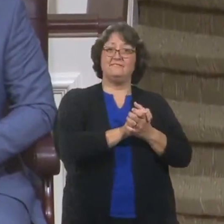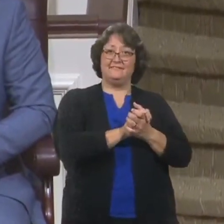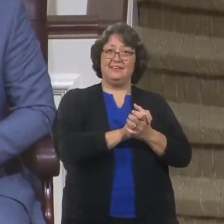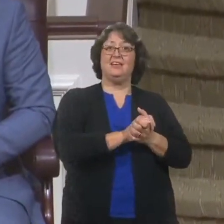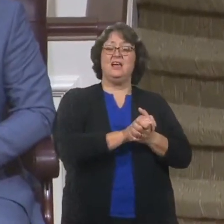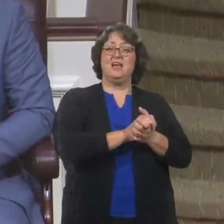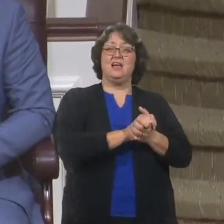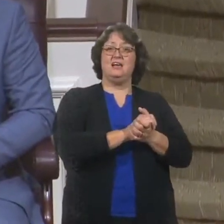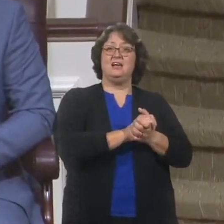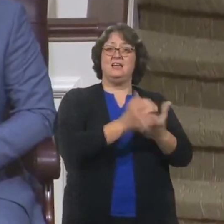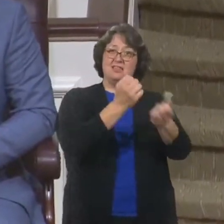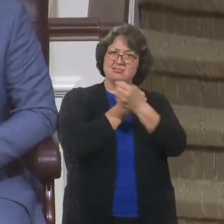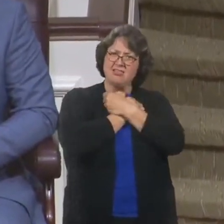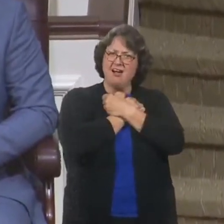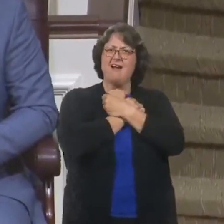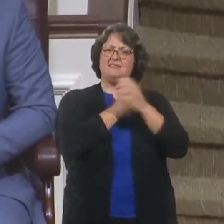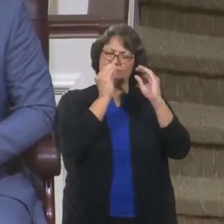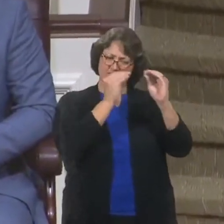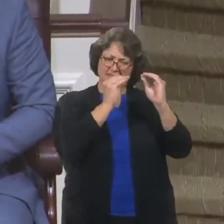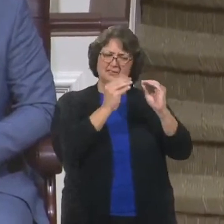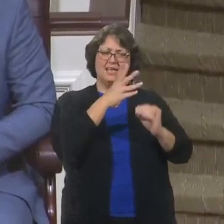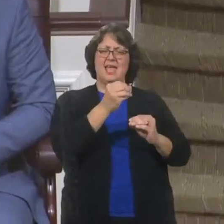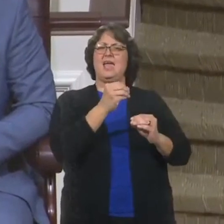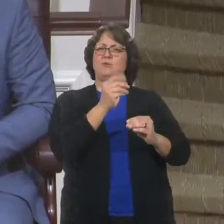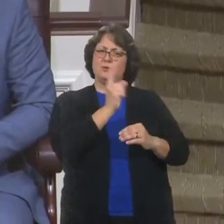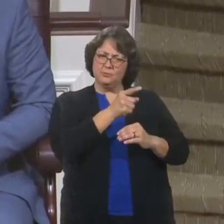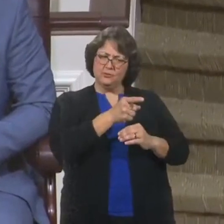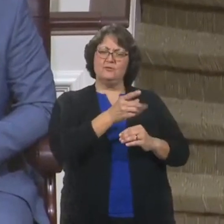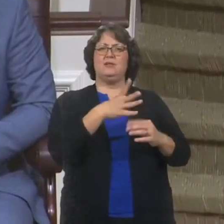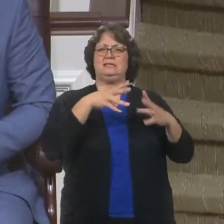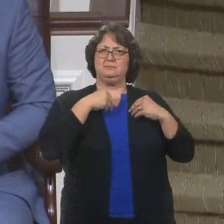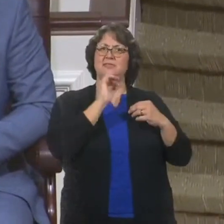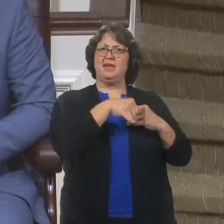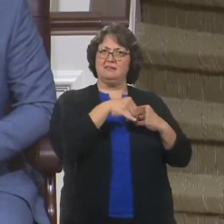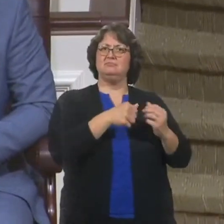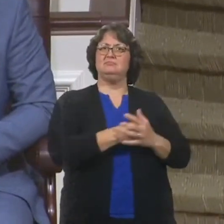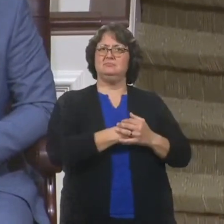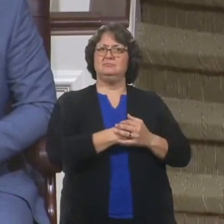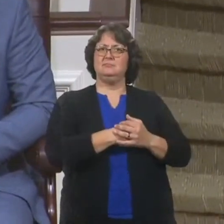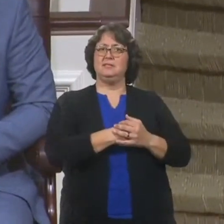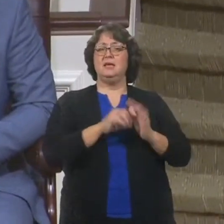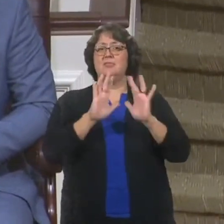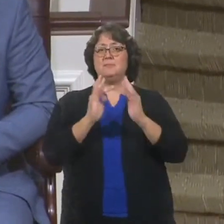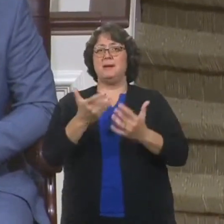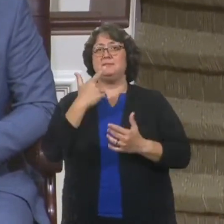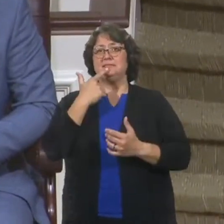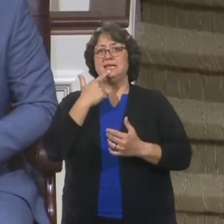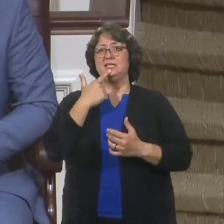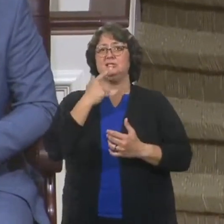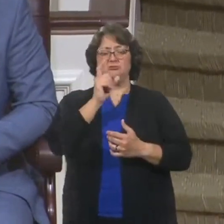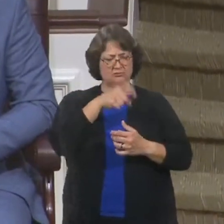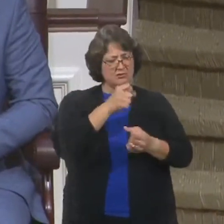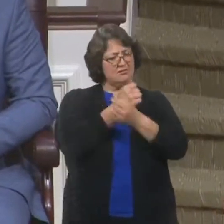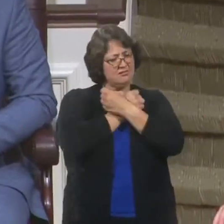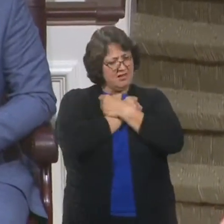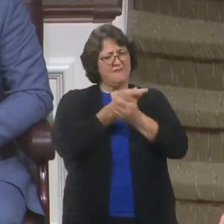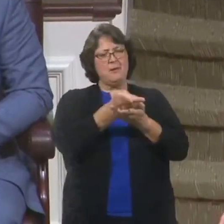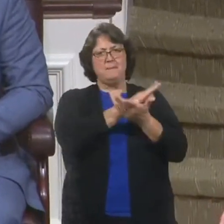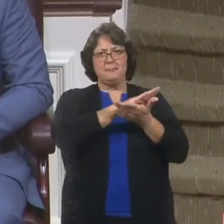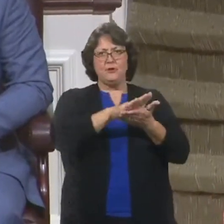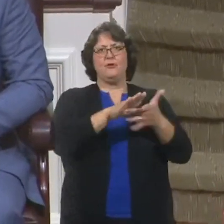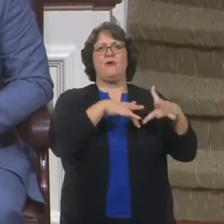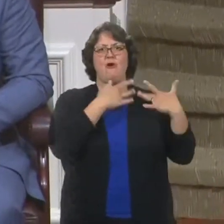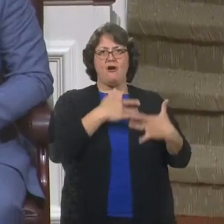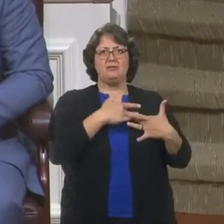We're supposed to love instruction and love reproof. It's okay to accept that. The Bible tells us we should love a pureness of heart.